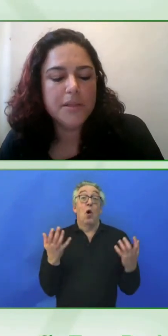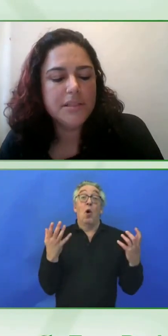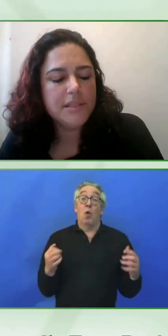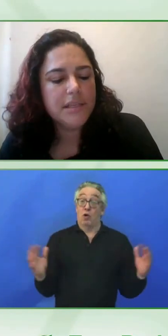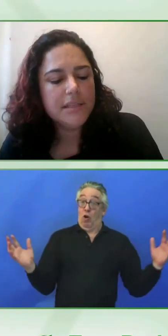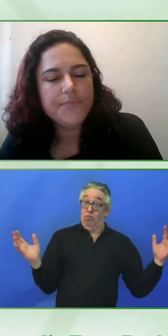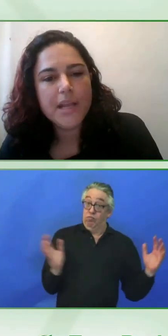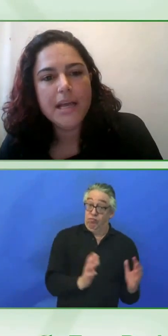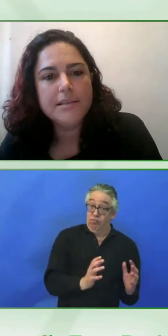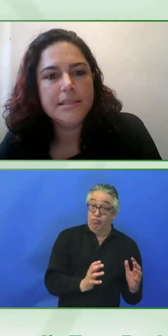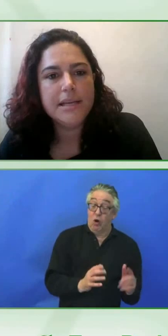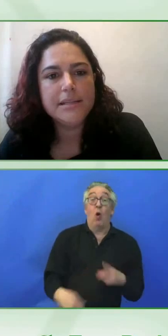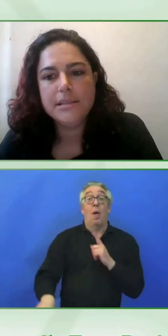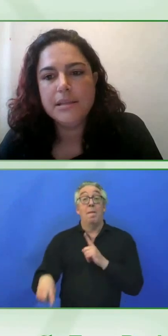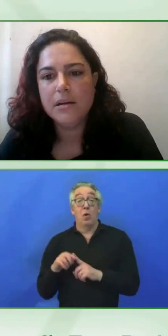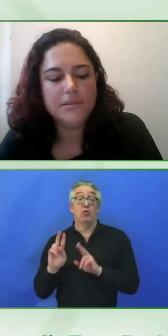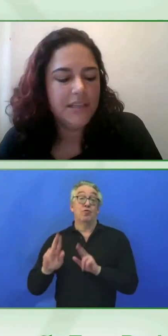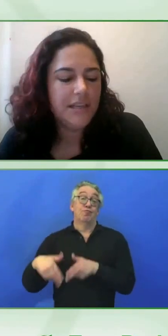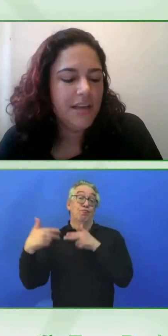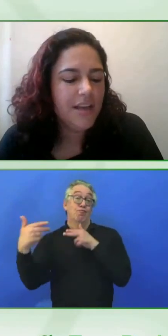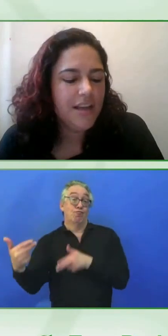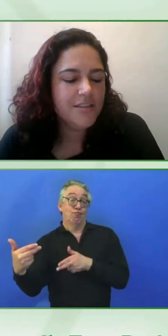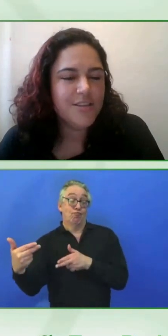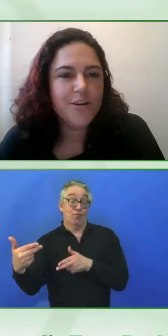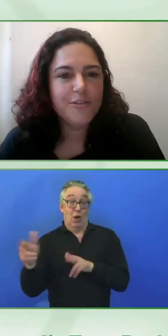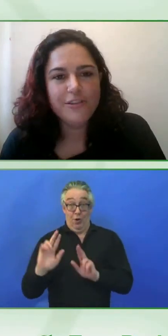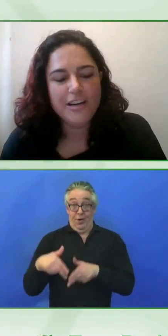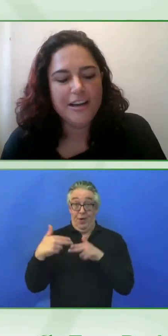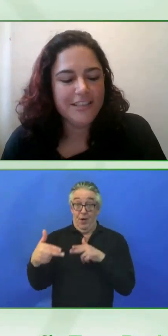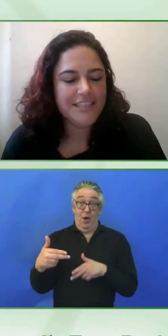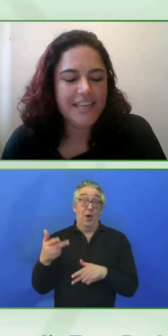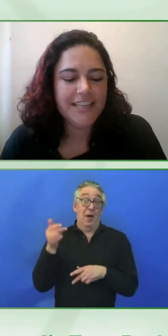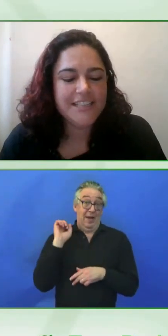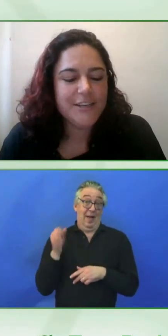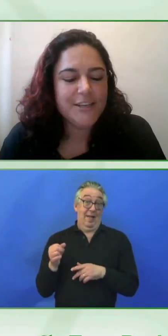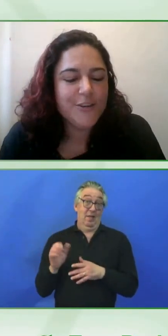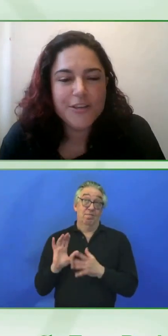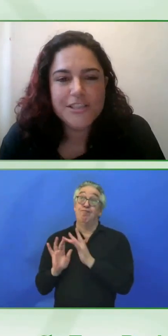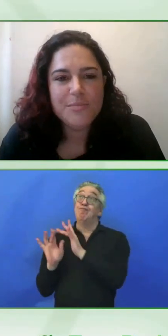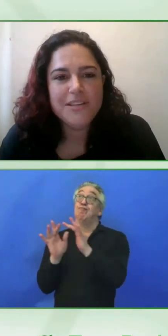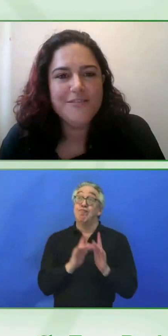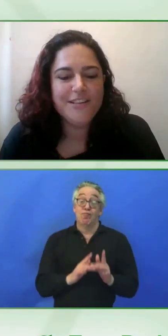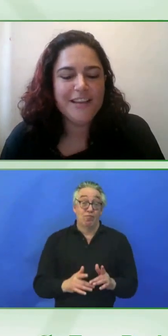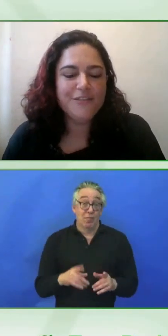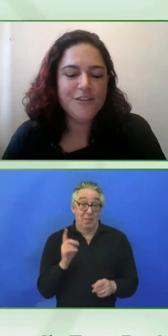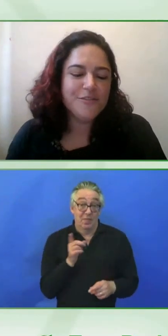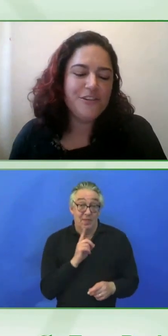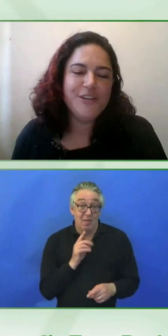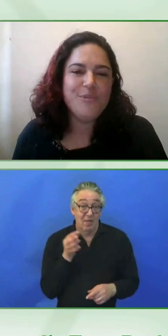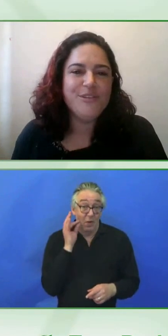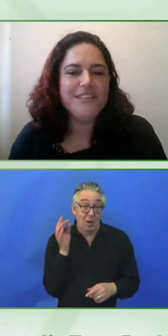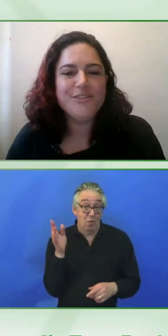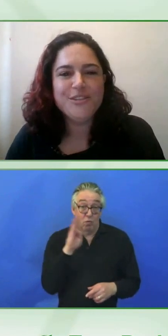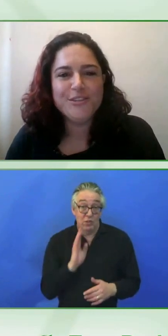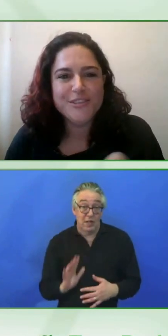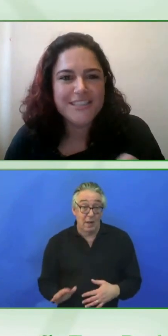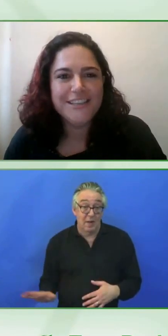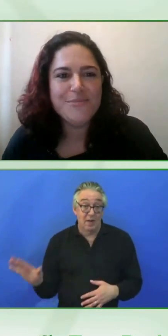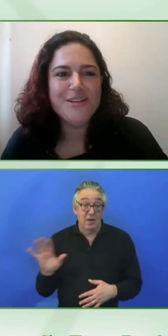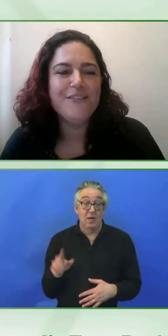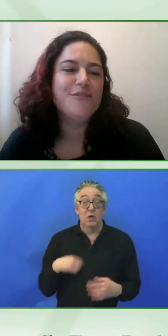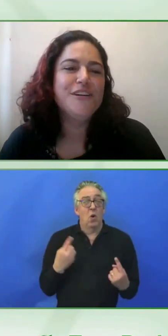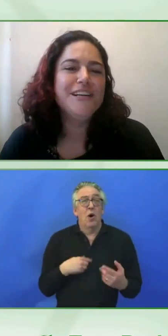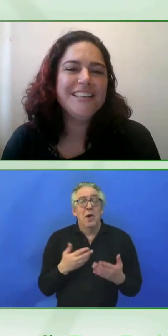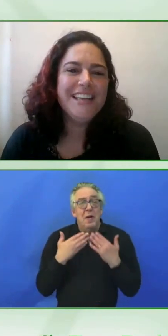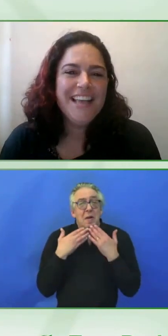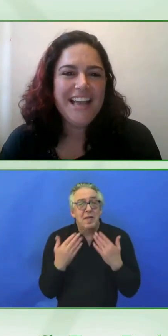other cities and states in the country. So for now, that's it. The city of Curitiba is very thankful for the opportunity to show just a little bit of